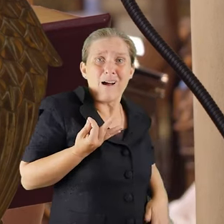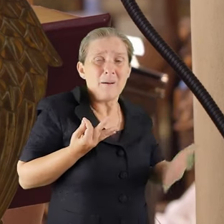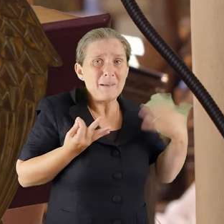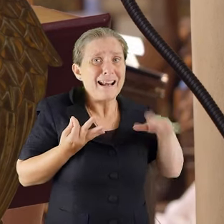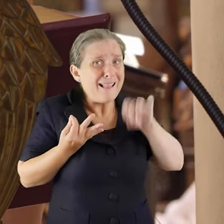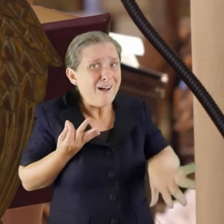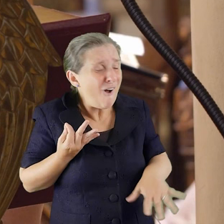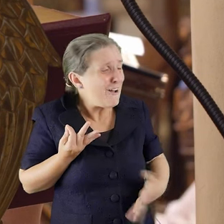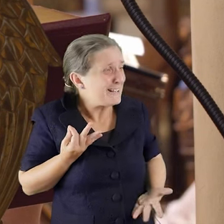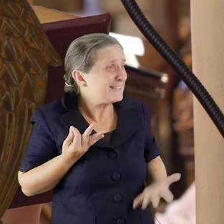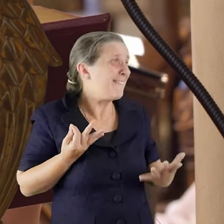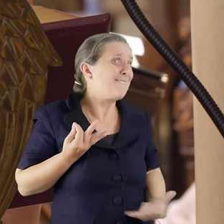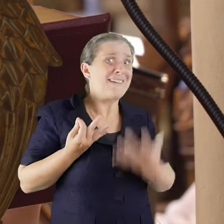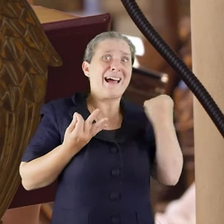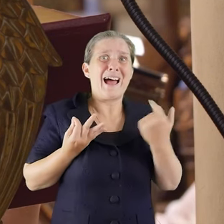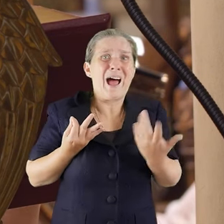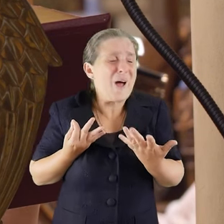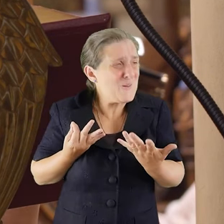I had lost."